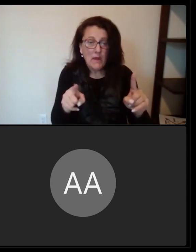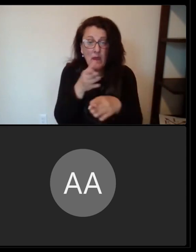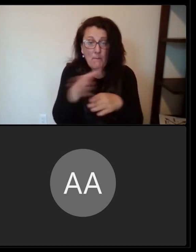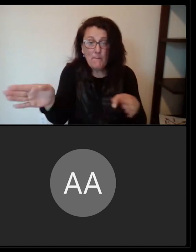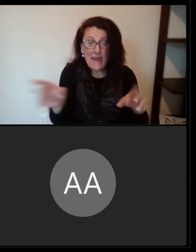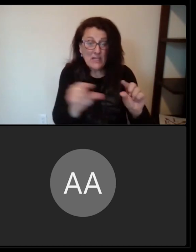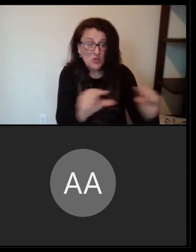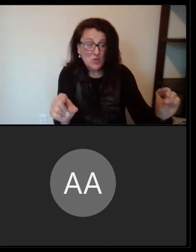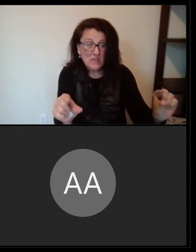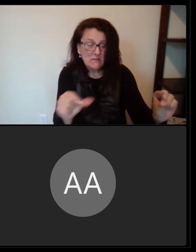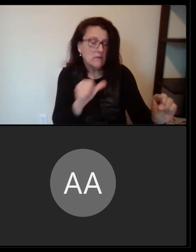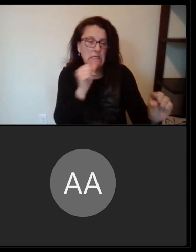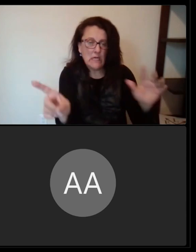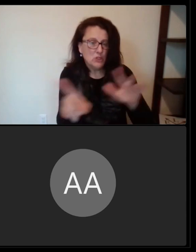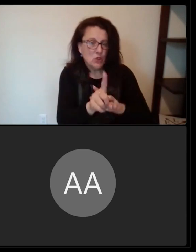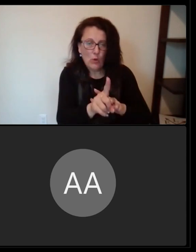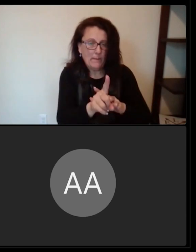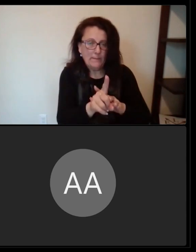screen.